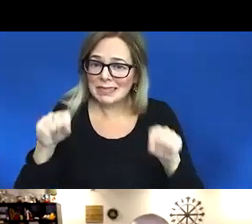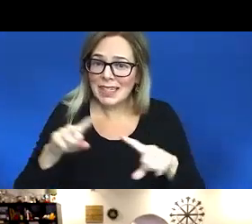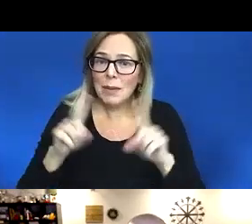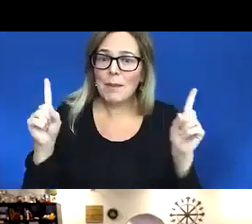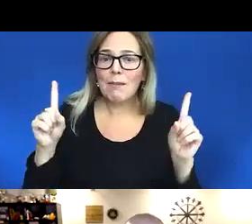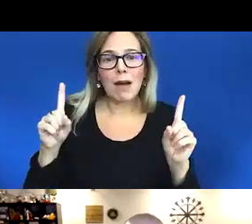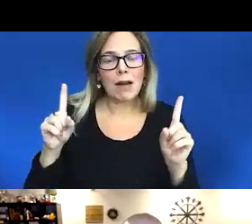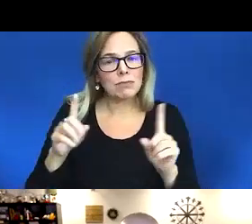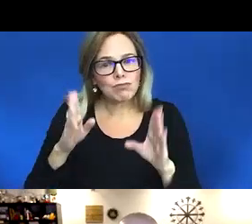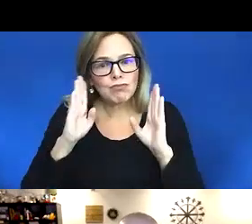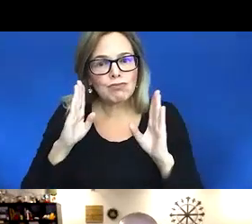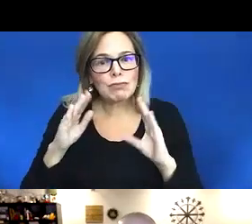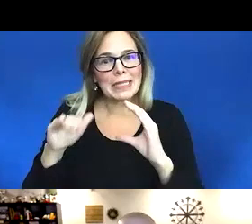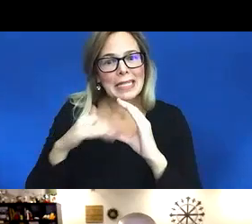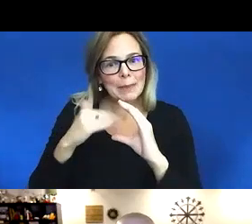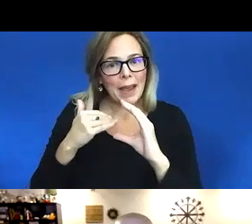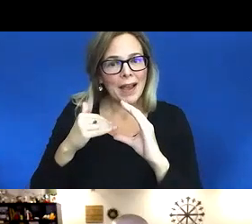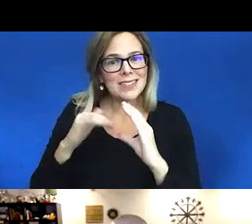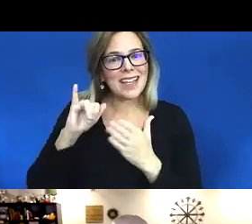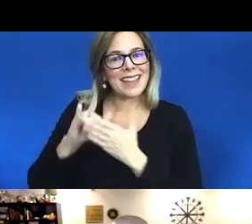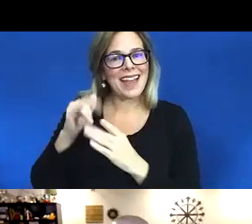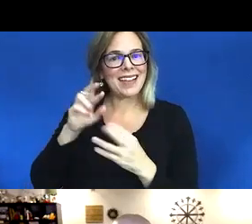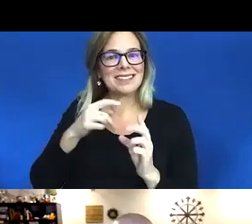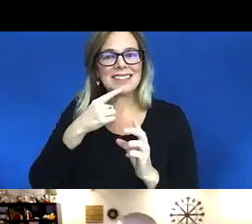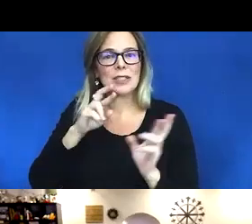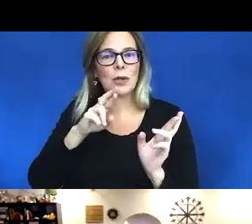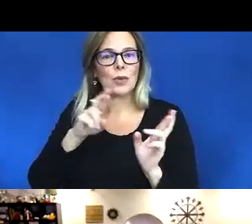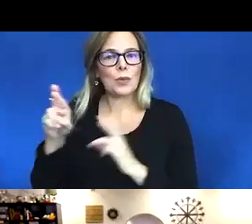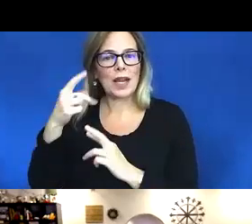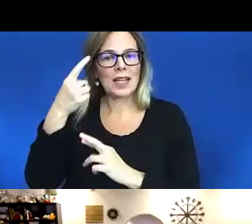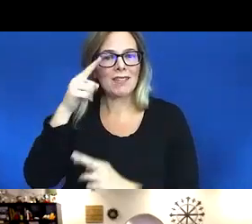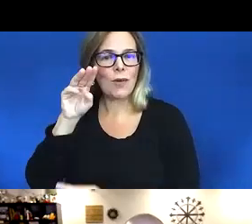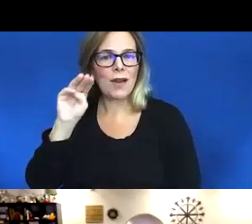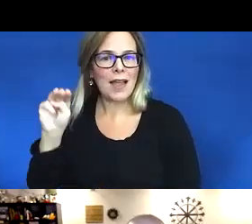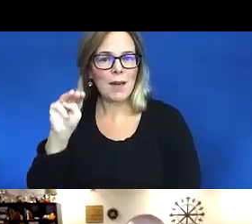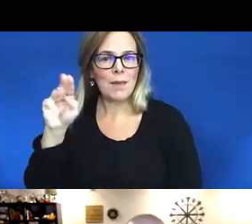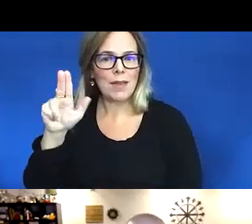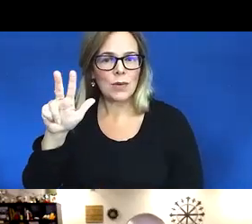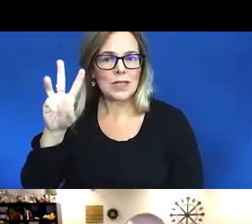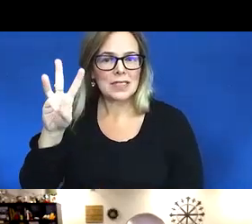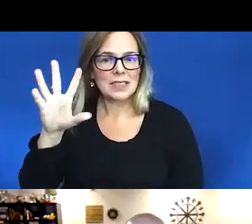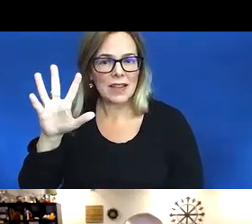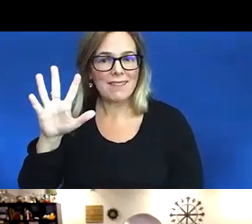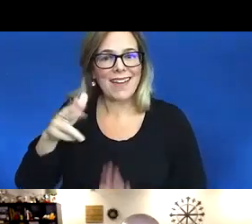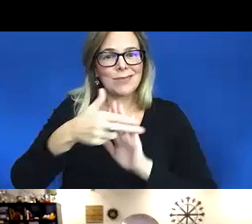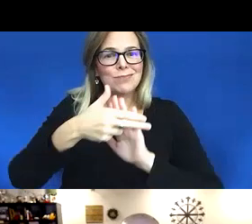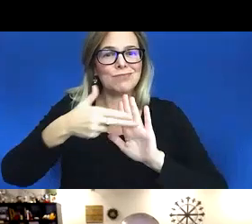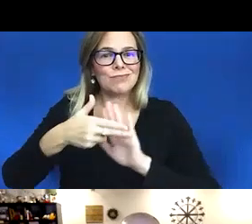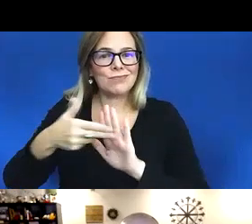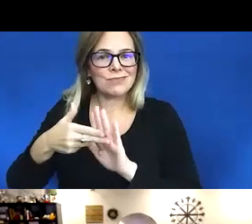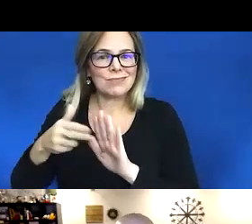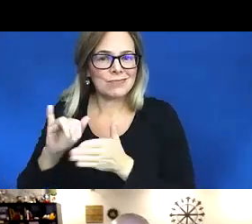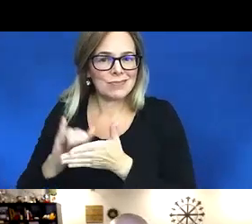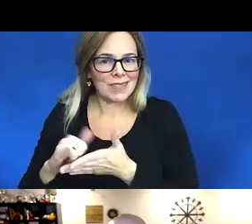emails from Ready from Michigan or for M365, and that you're going to and perhaps bookmarking that mishmed.org/MDM